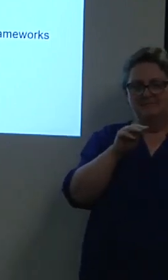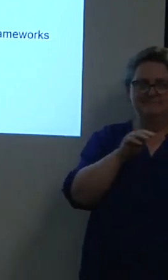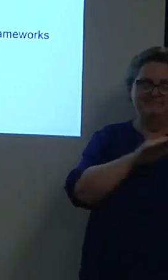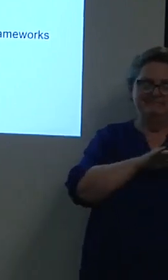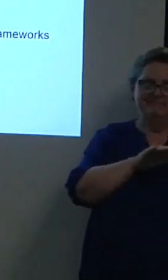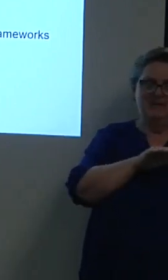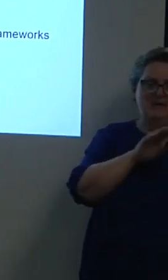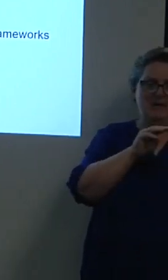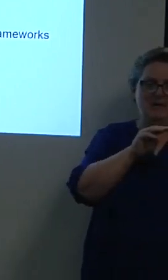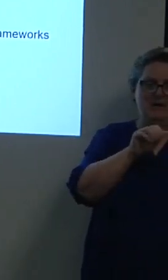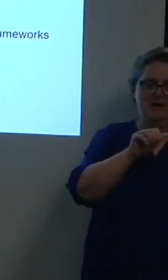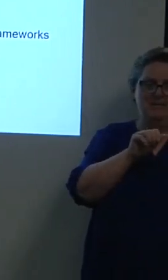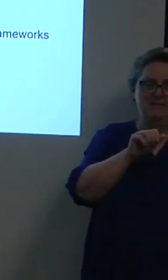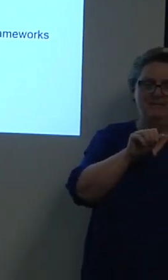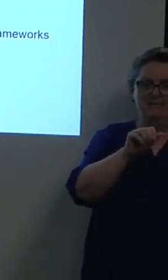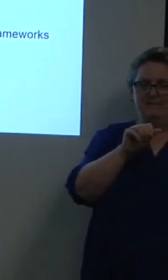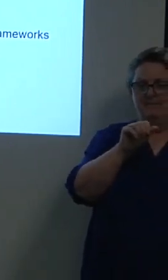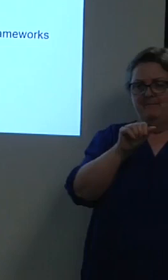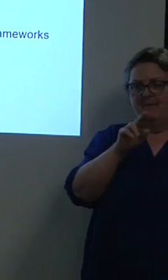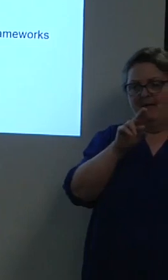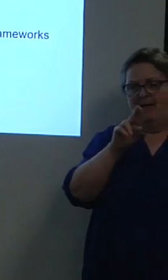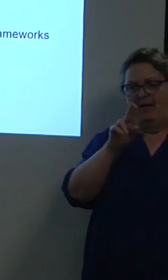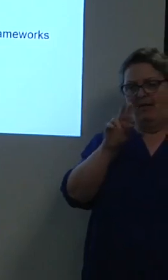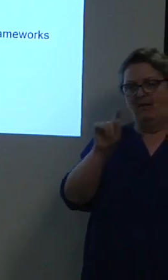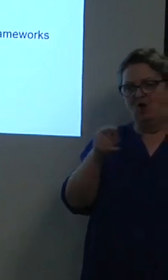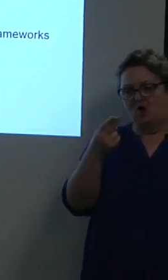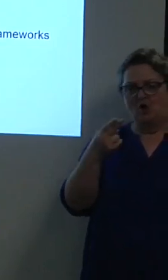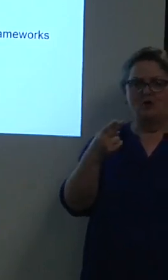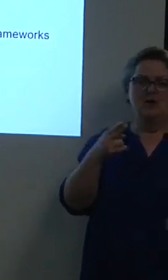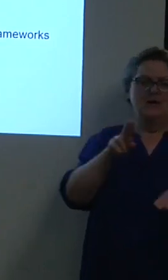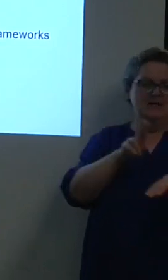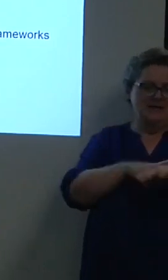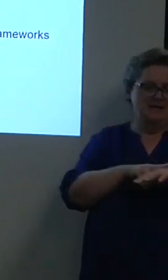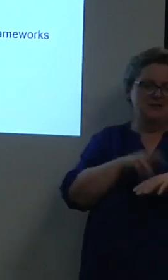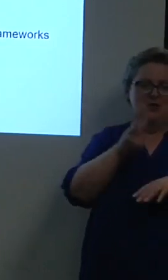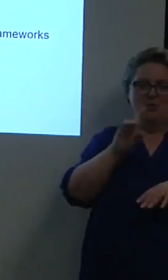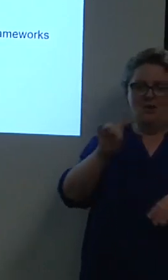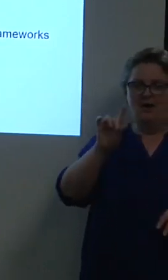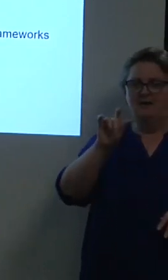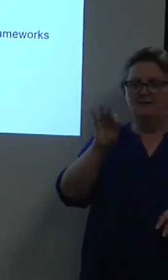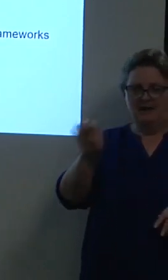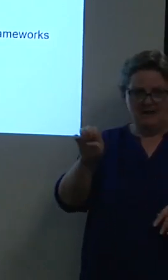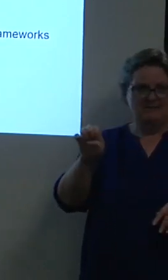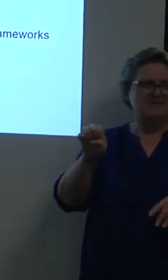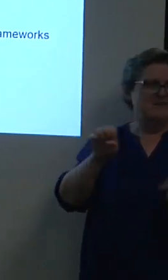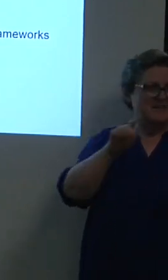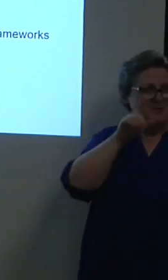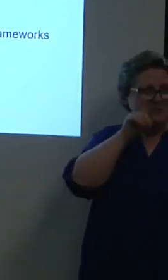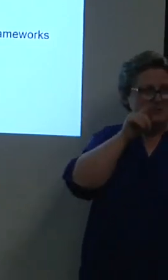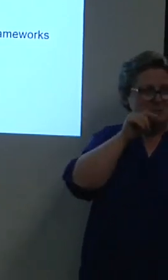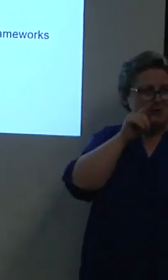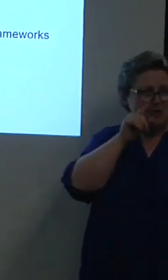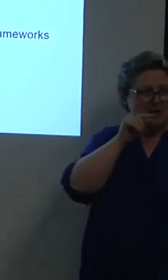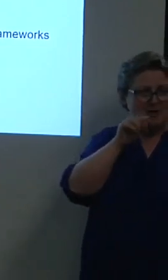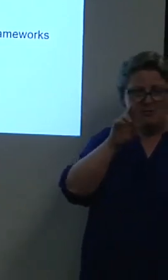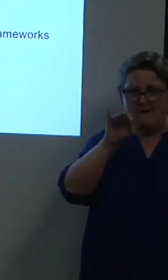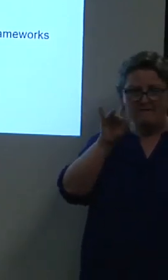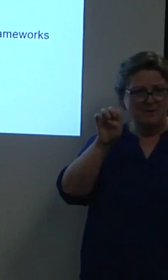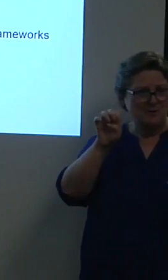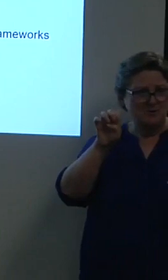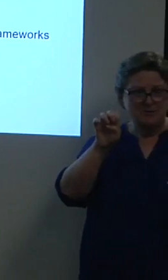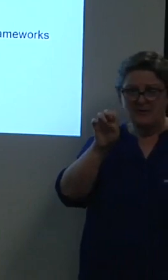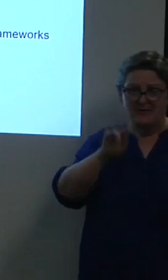Wildlife Refuge takeover. There was an armed takeover of a birding refuge a couple years ago, right? It was a real world event. There were a lot of